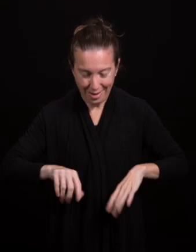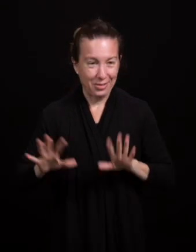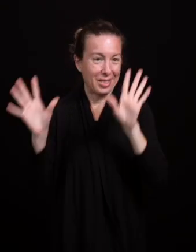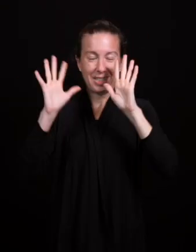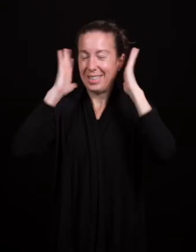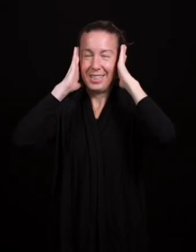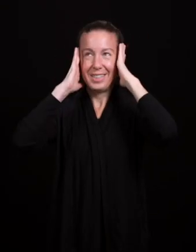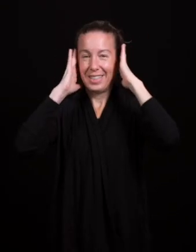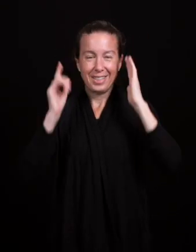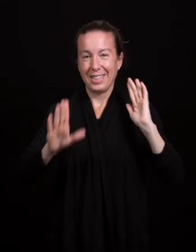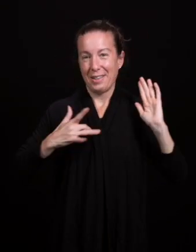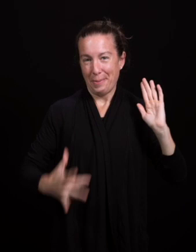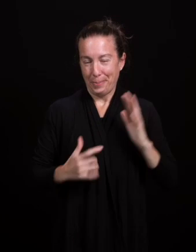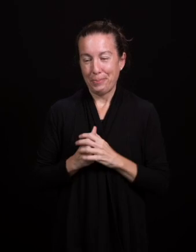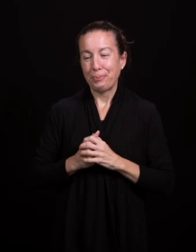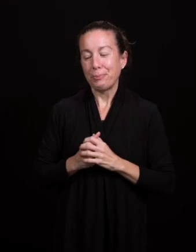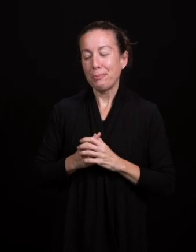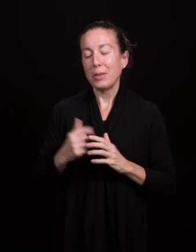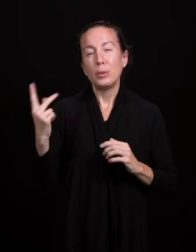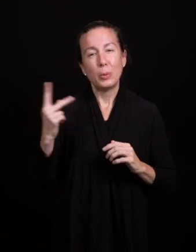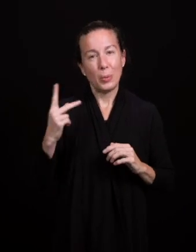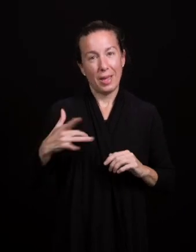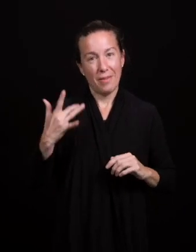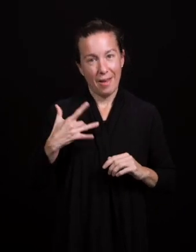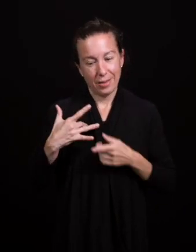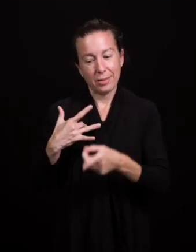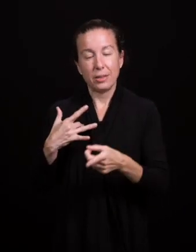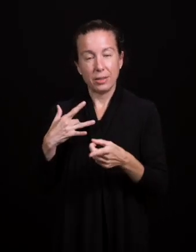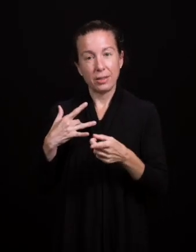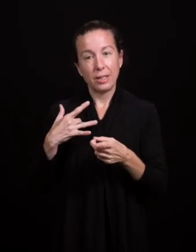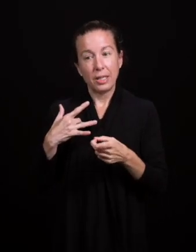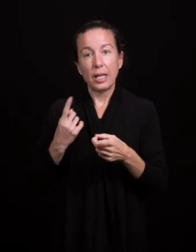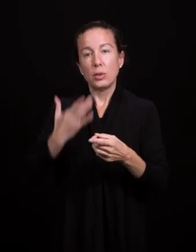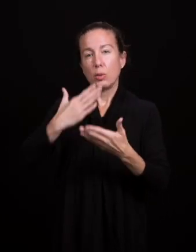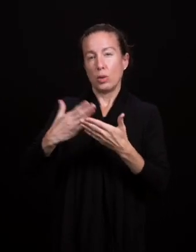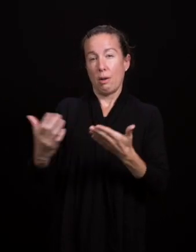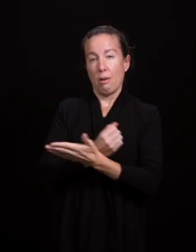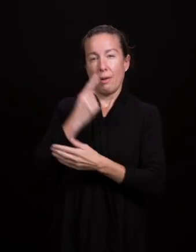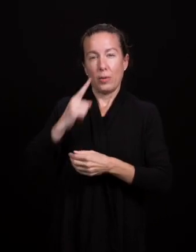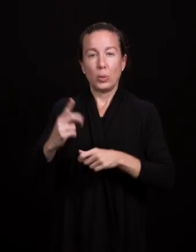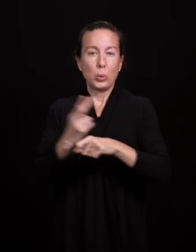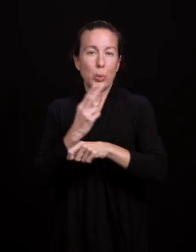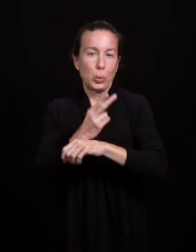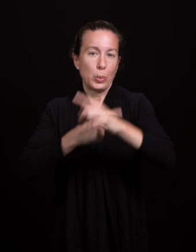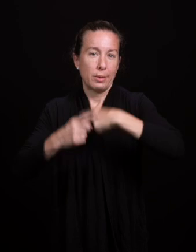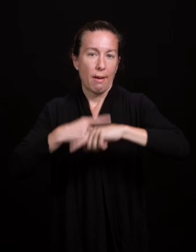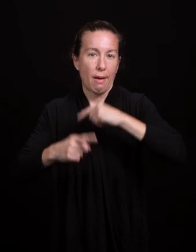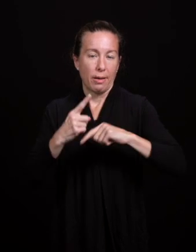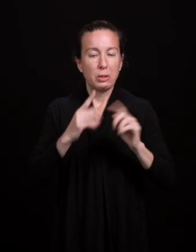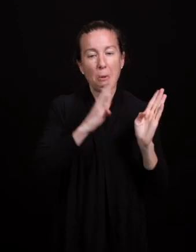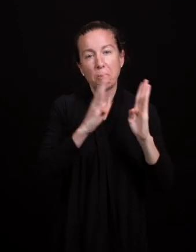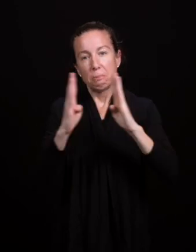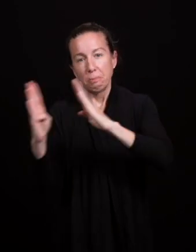So we have found that that's a really positive way for her to use some sign during those